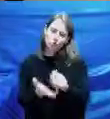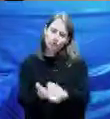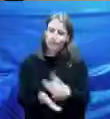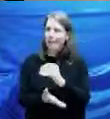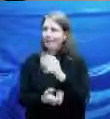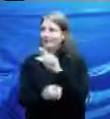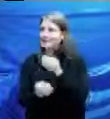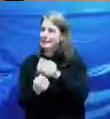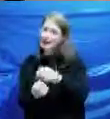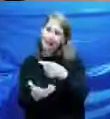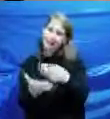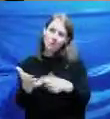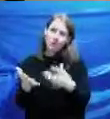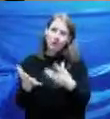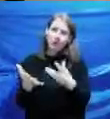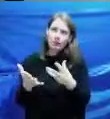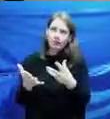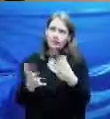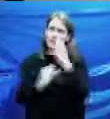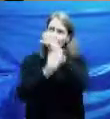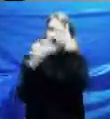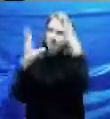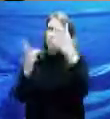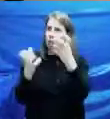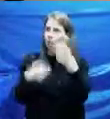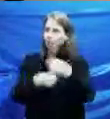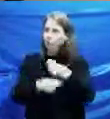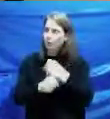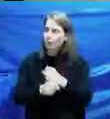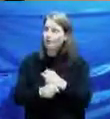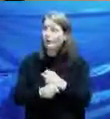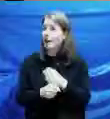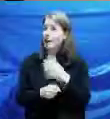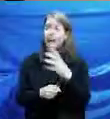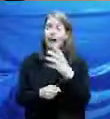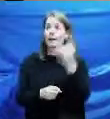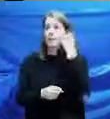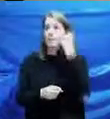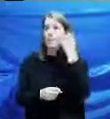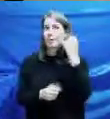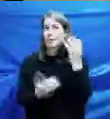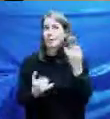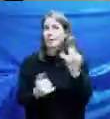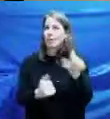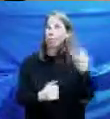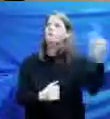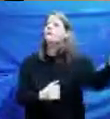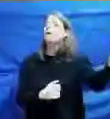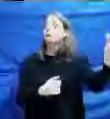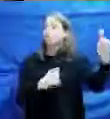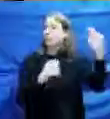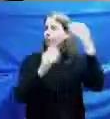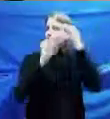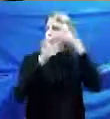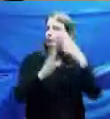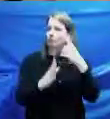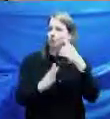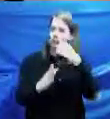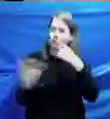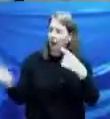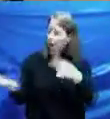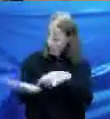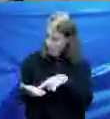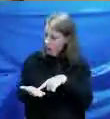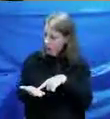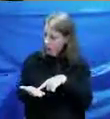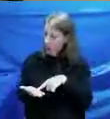how to unfurl it. And then someone thought the best way to teach it was to interrupt your way of beginning and add all their own